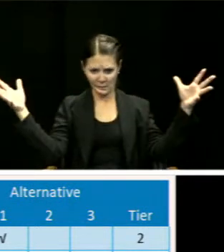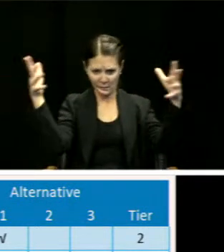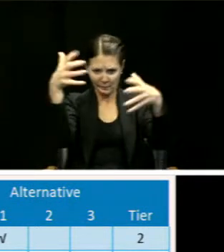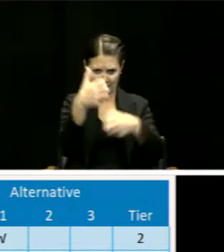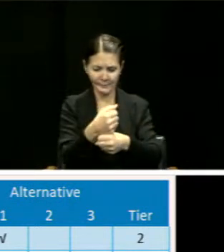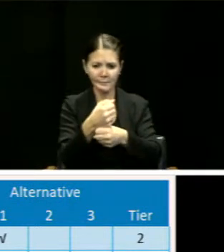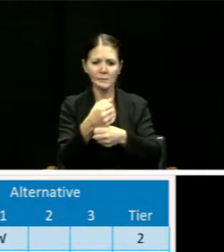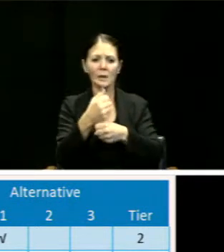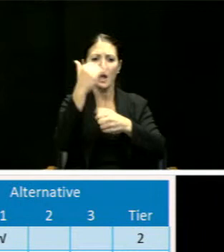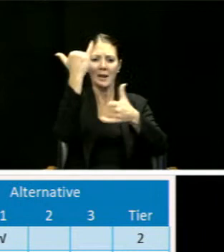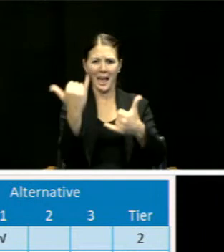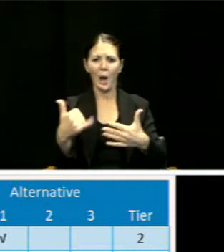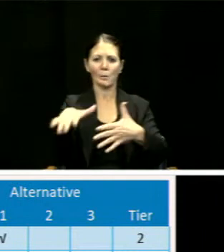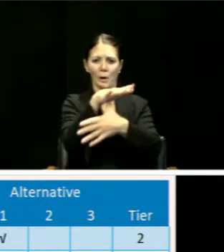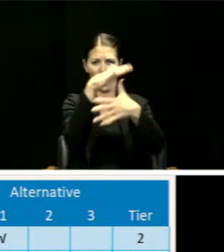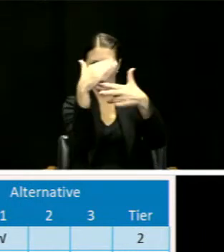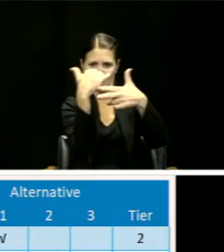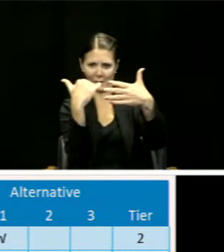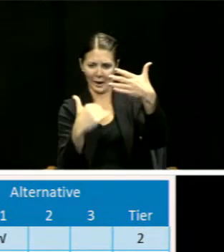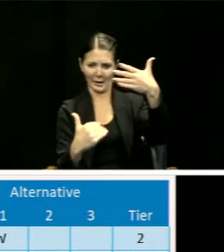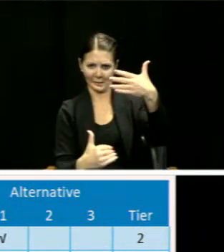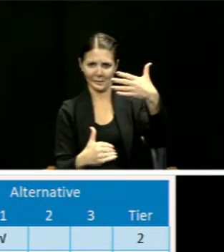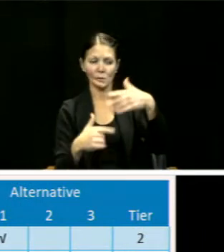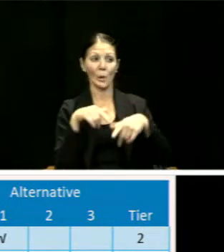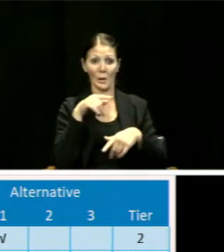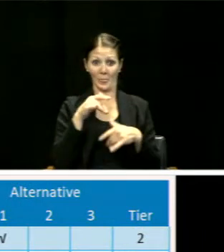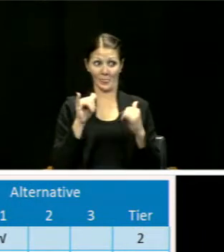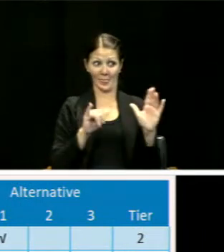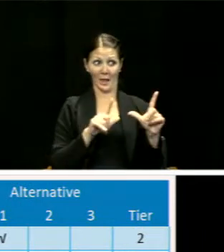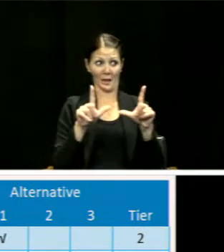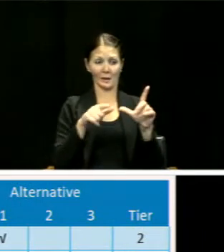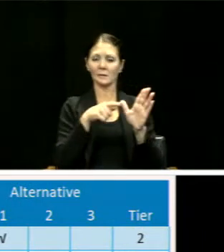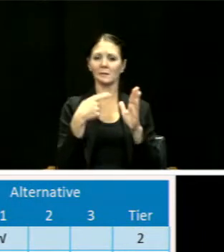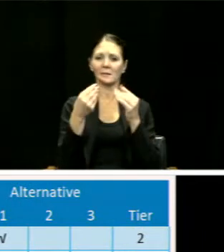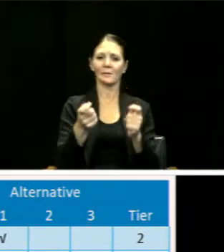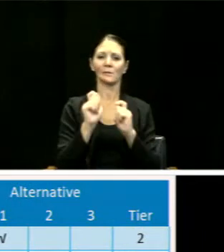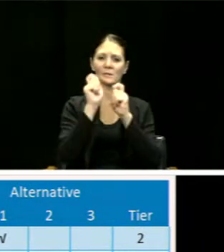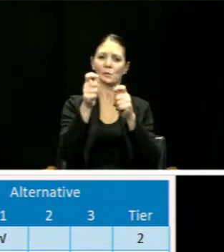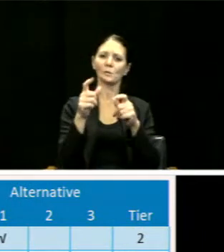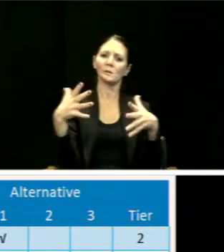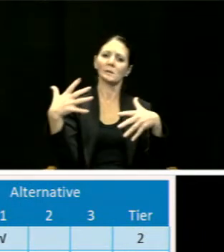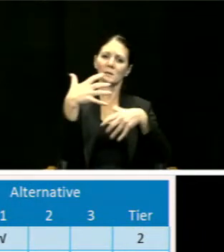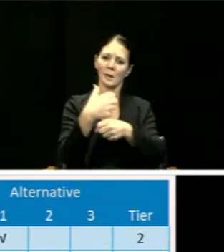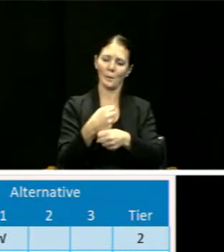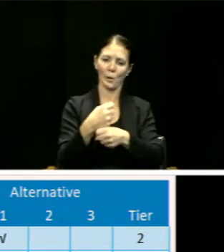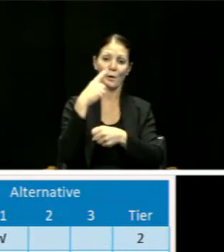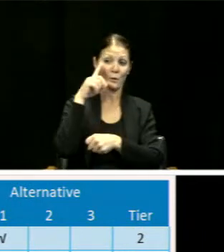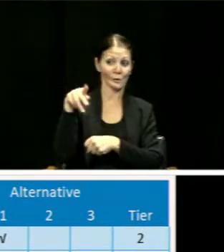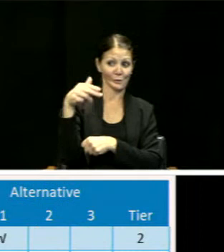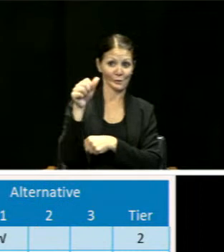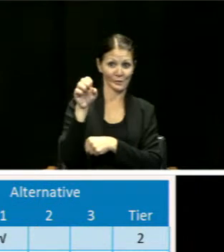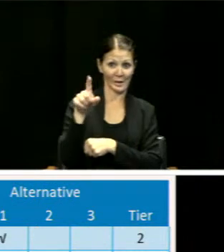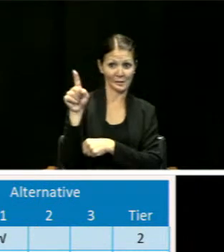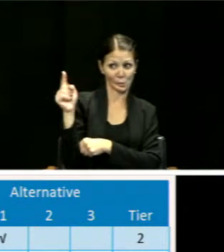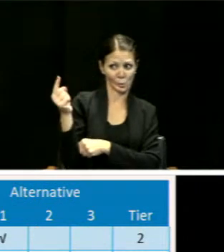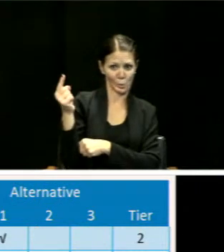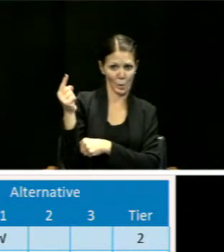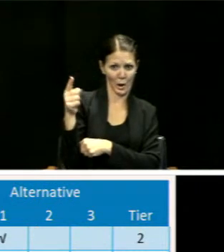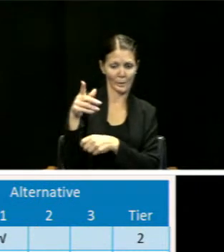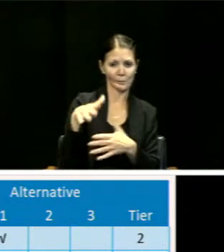gives you a summary of the phase 1 prioritizations for areas 4, 5, and